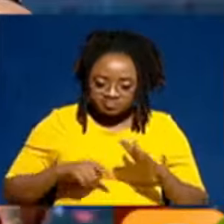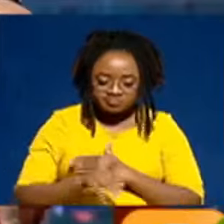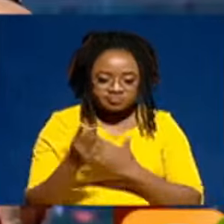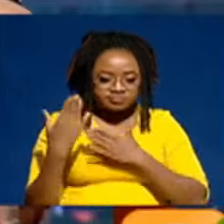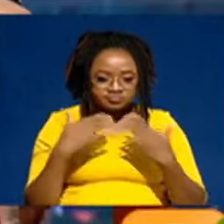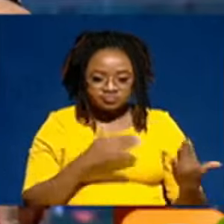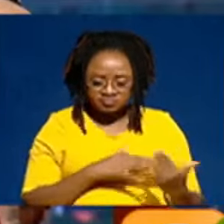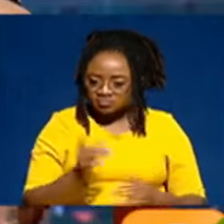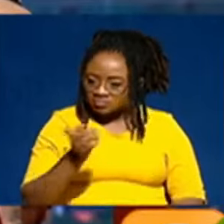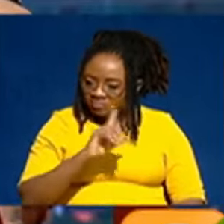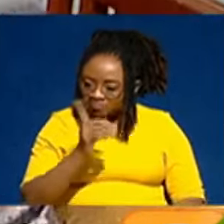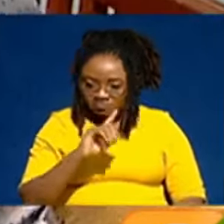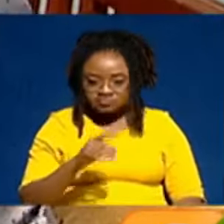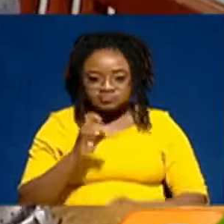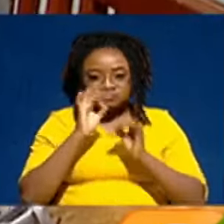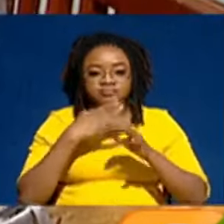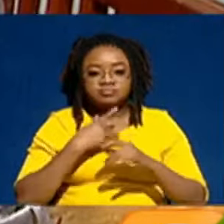bathroom.